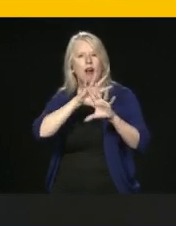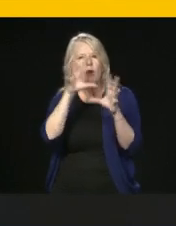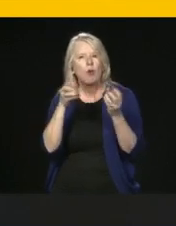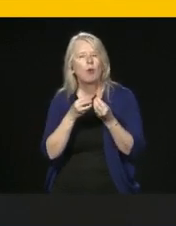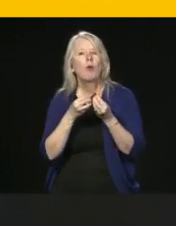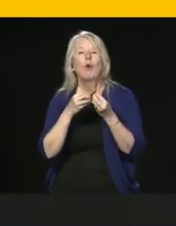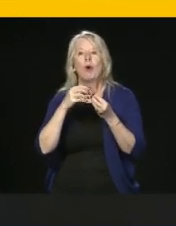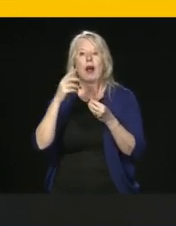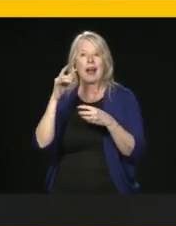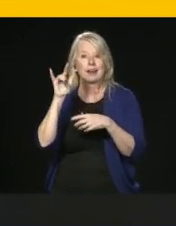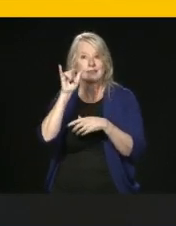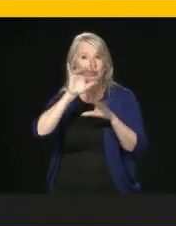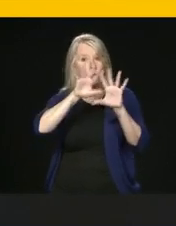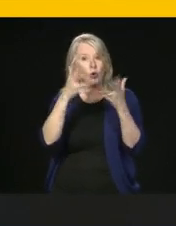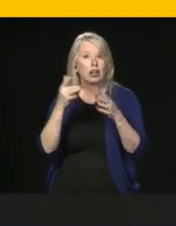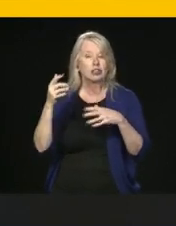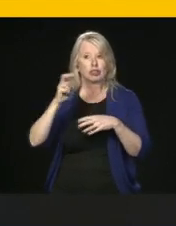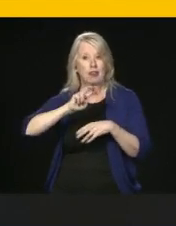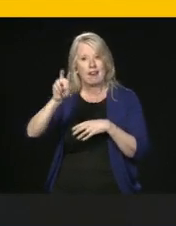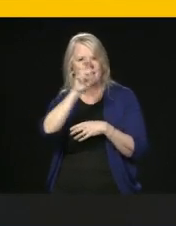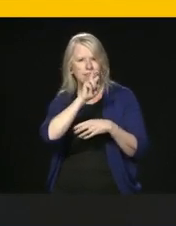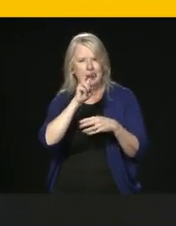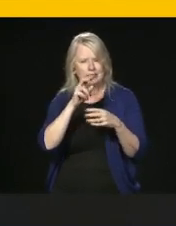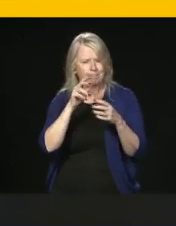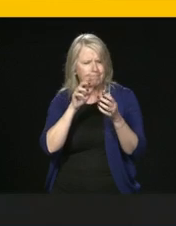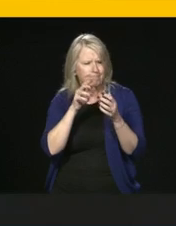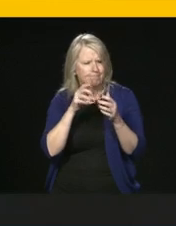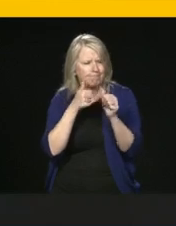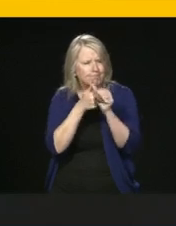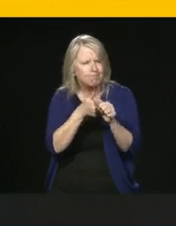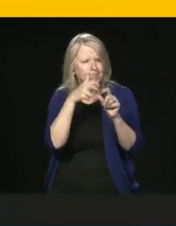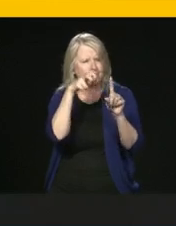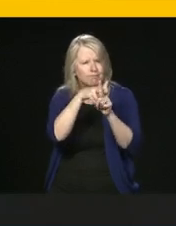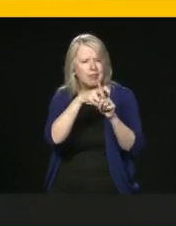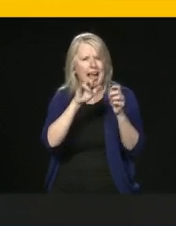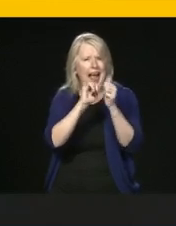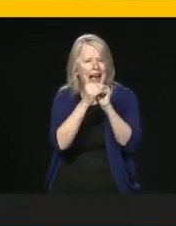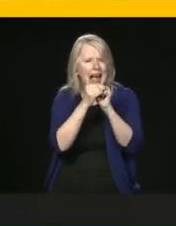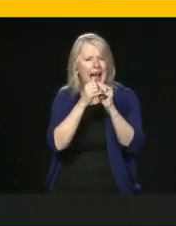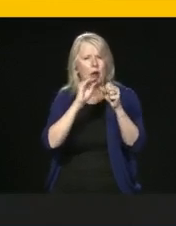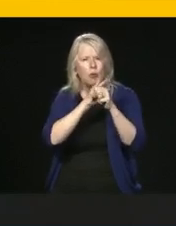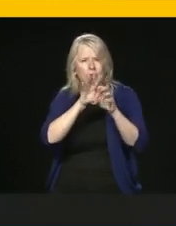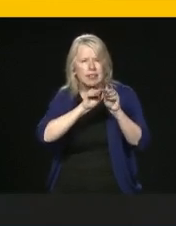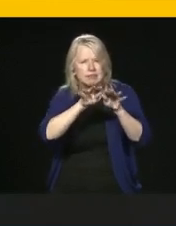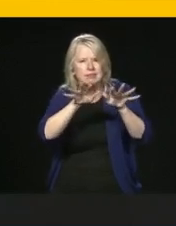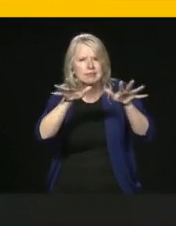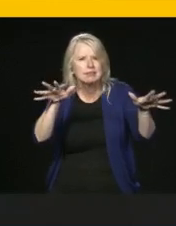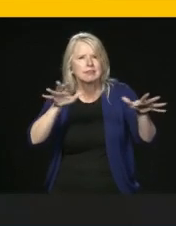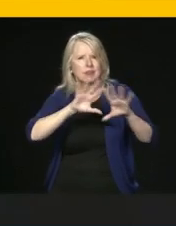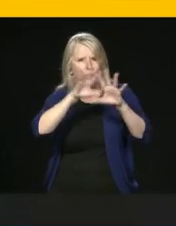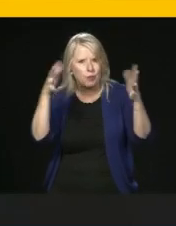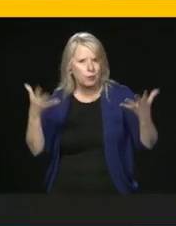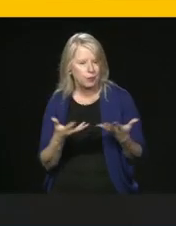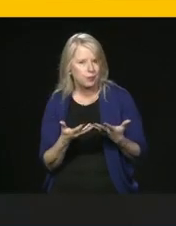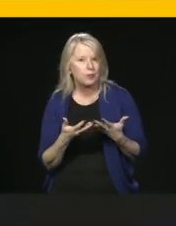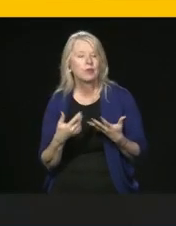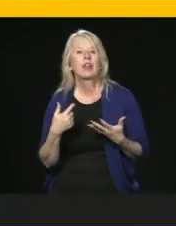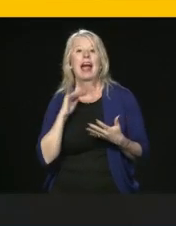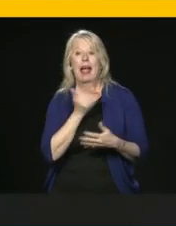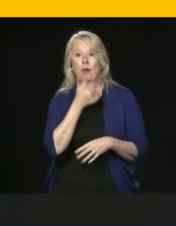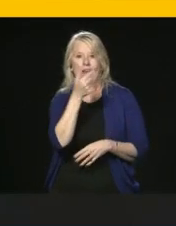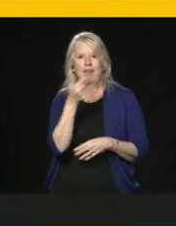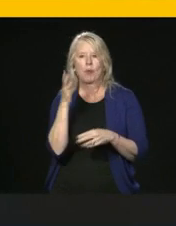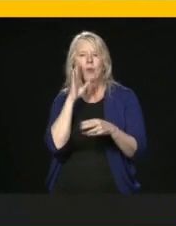the spread of the disease around the world. And our government will use Blue Dot software to support modeling and